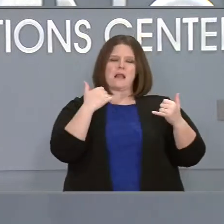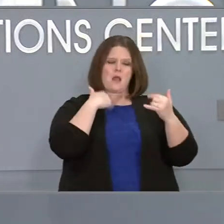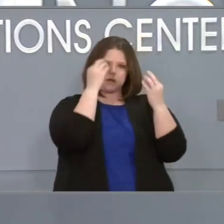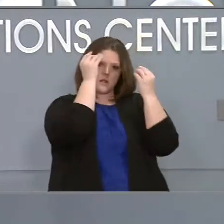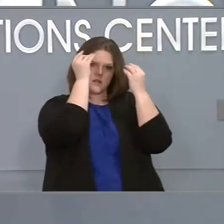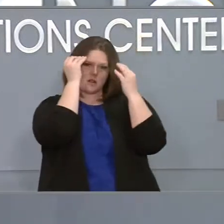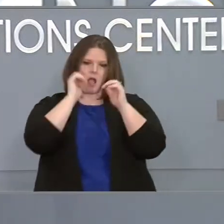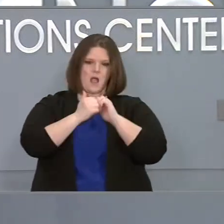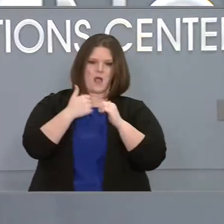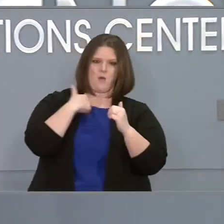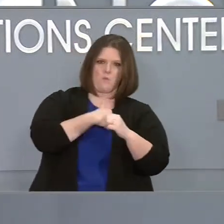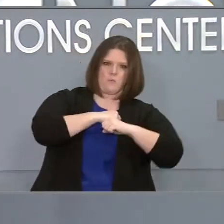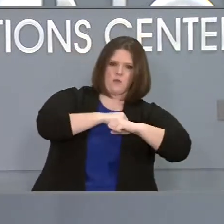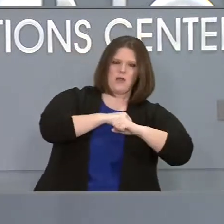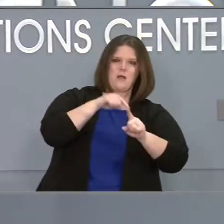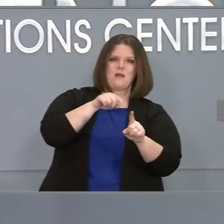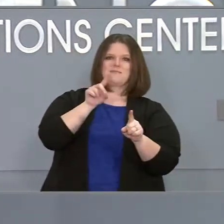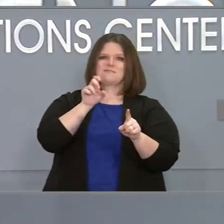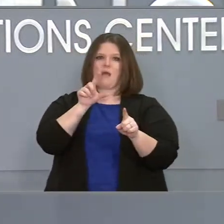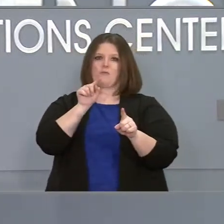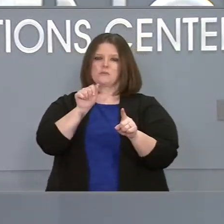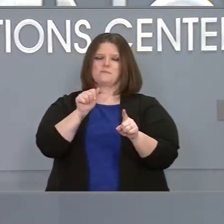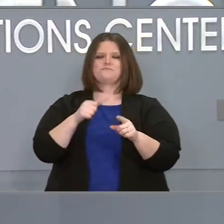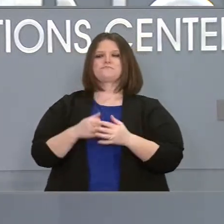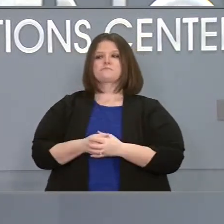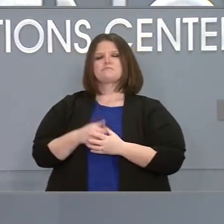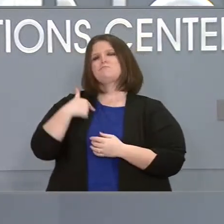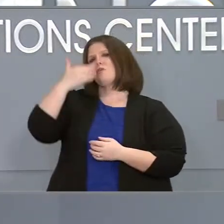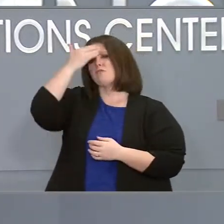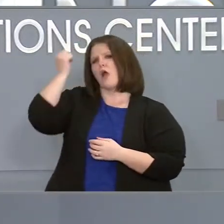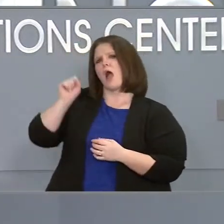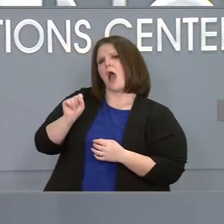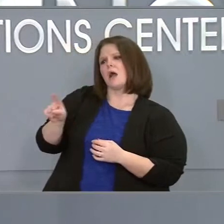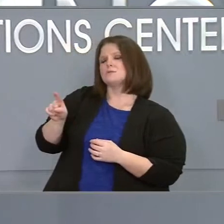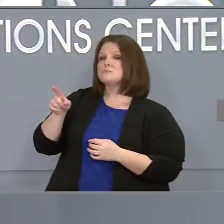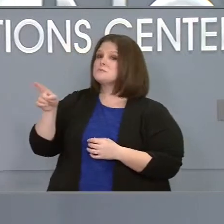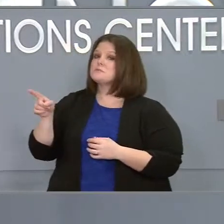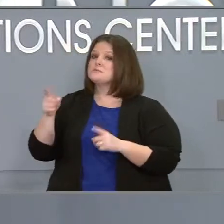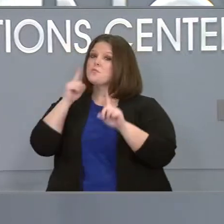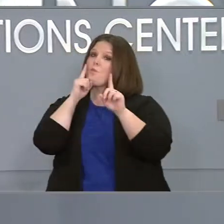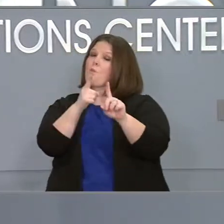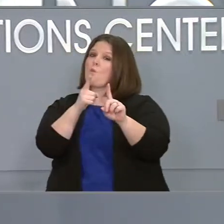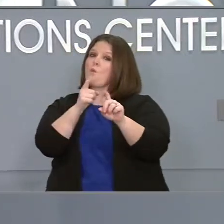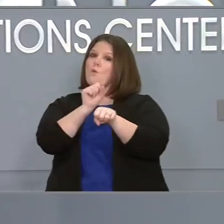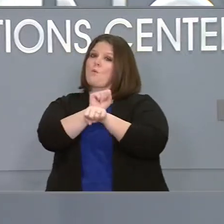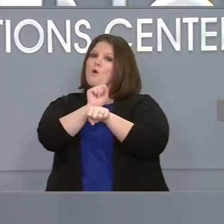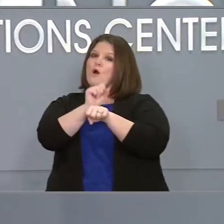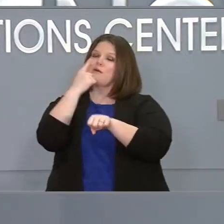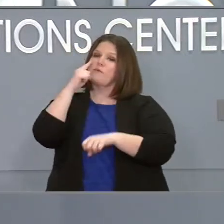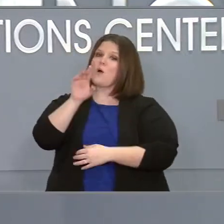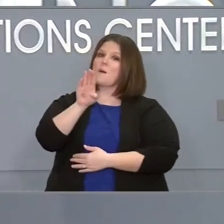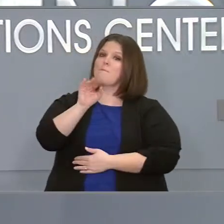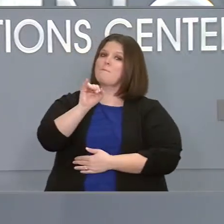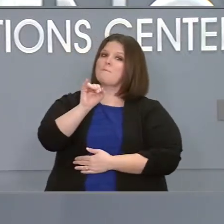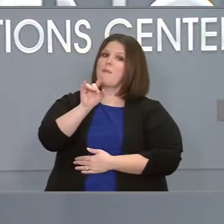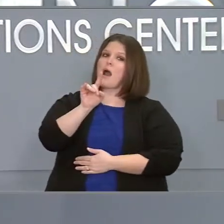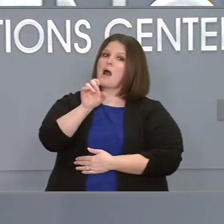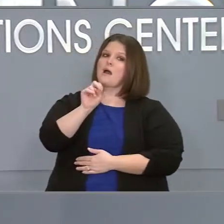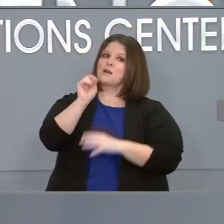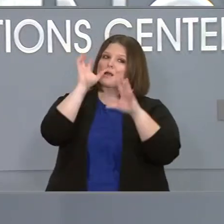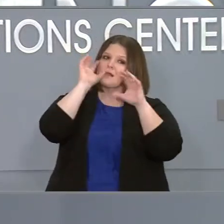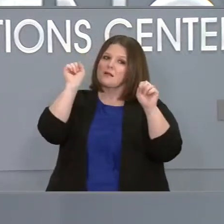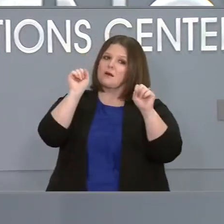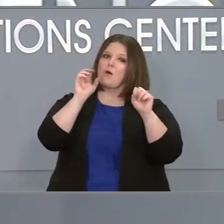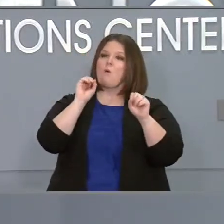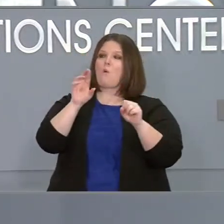in this holiday season. I'm sorry, I forgot to ask. Any future desire for you to work in the Biden administration or in